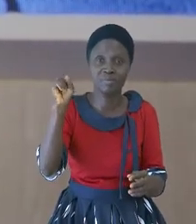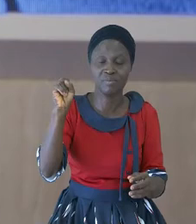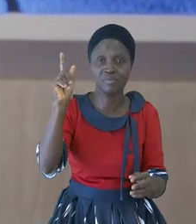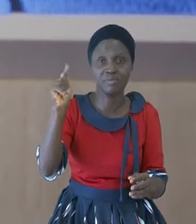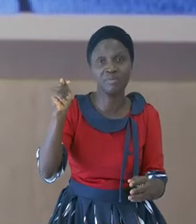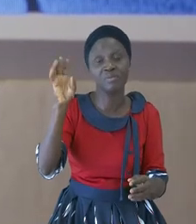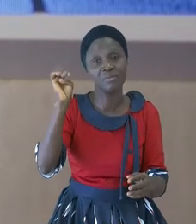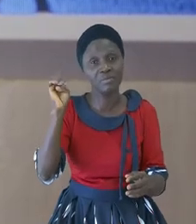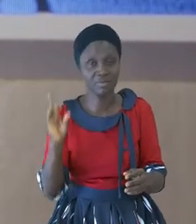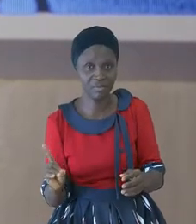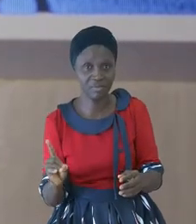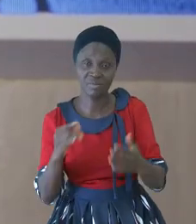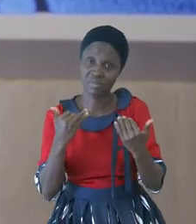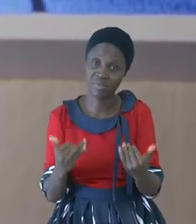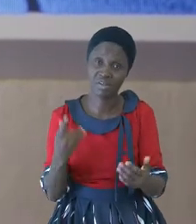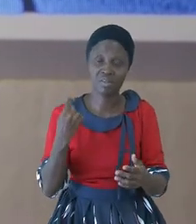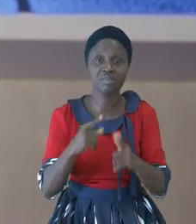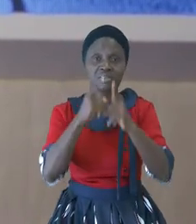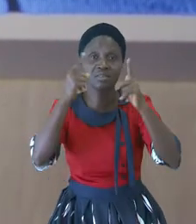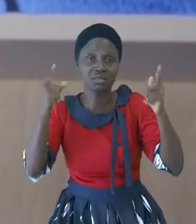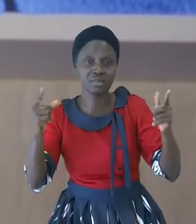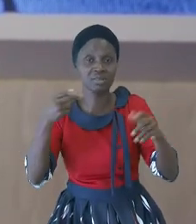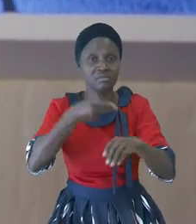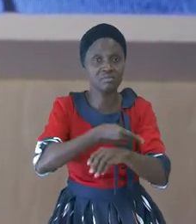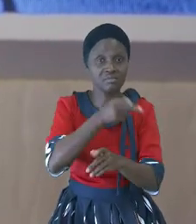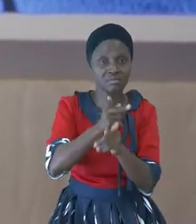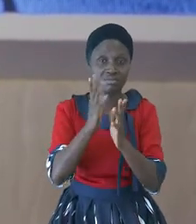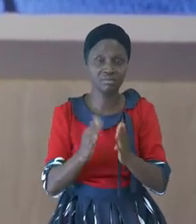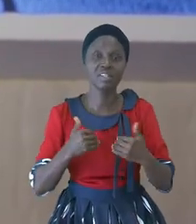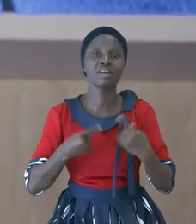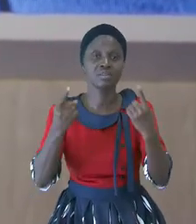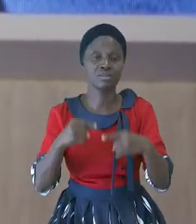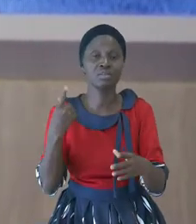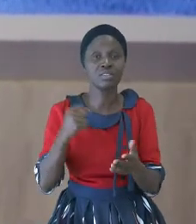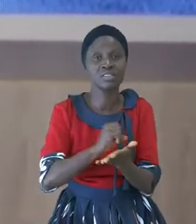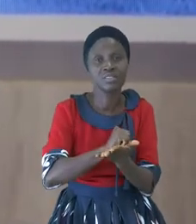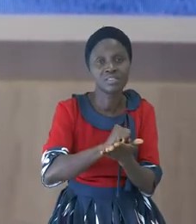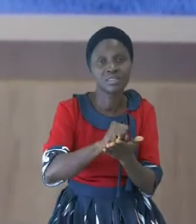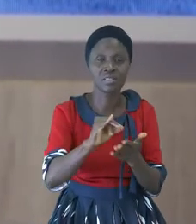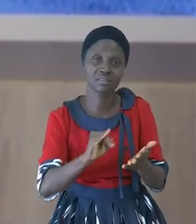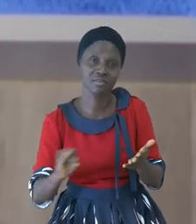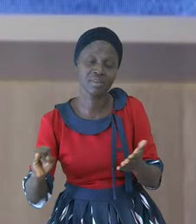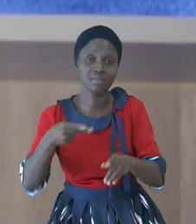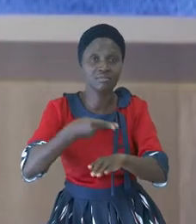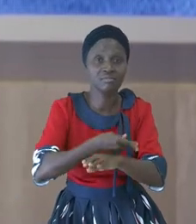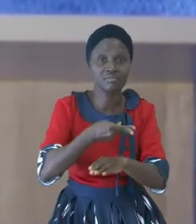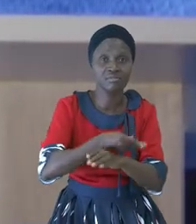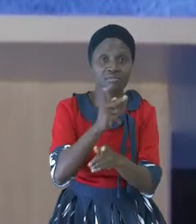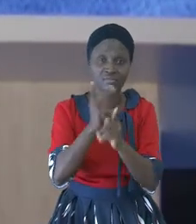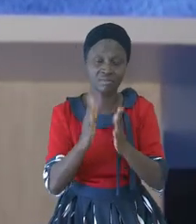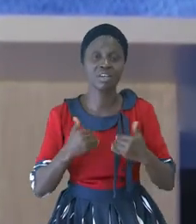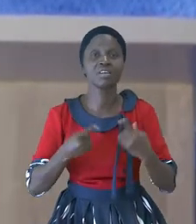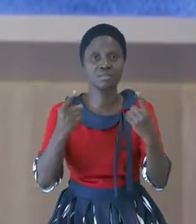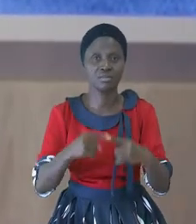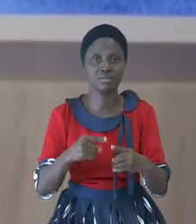The great shepherd has come. The sanctifying shepherd has come. He'll make you perfect in every good